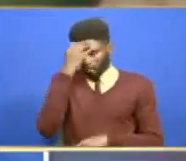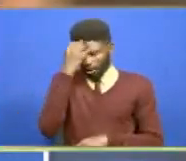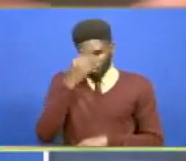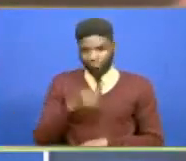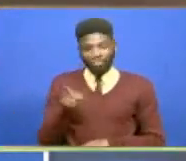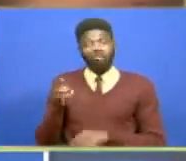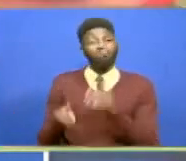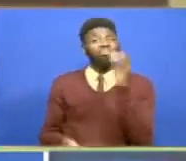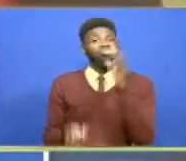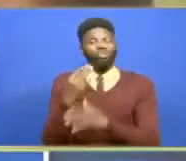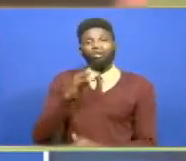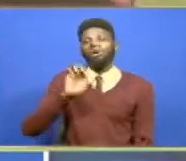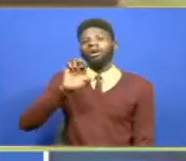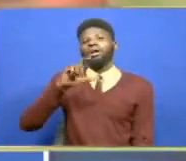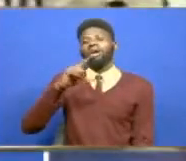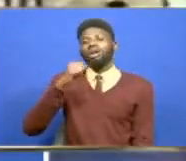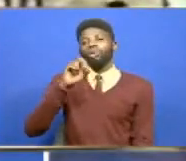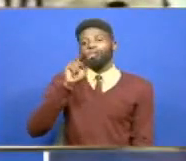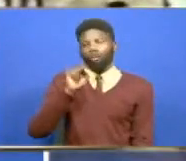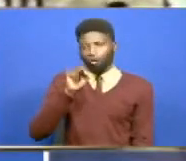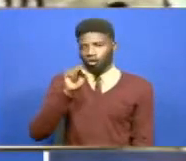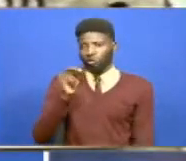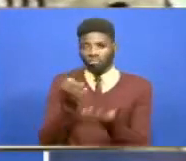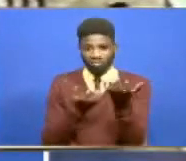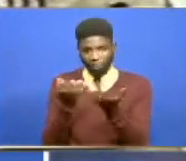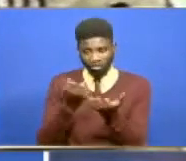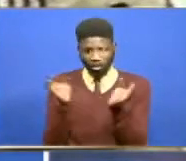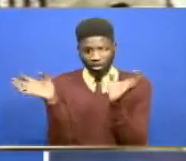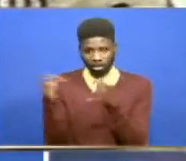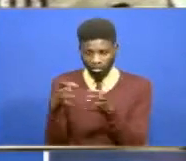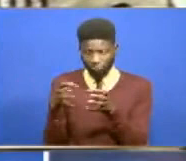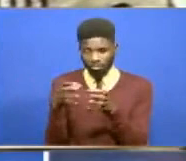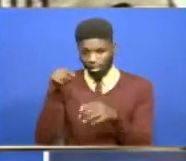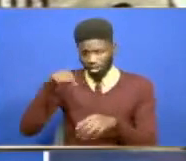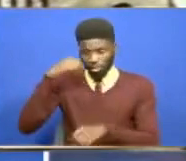the Elgon Enterprises this year,